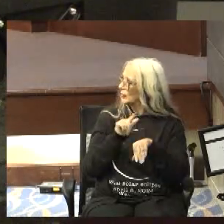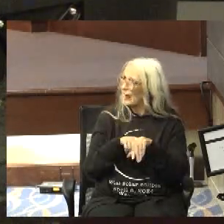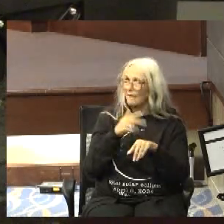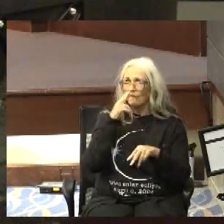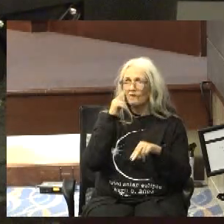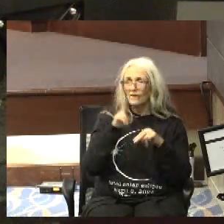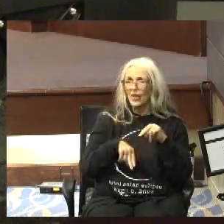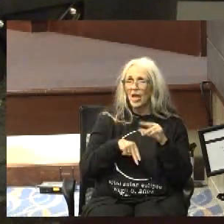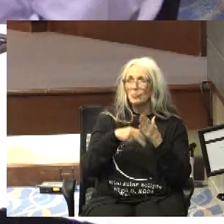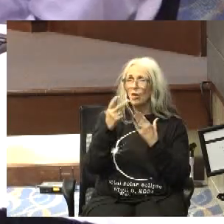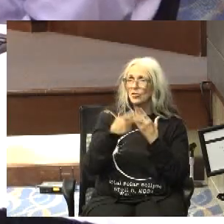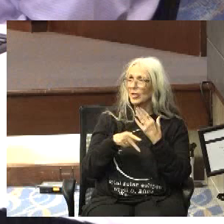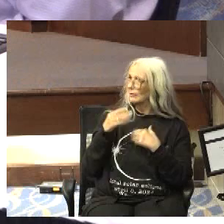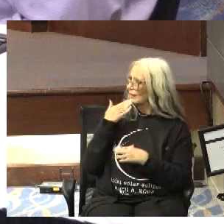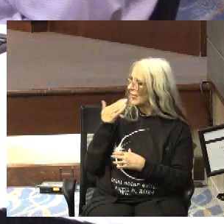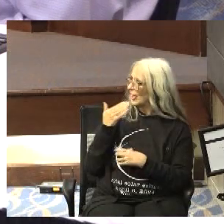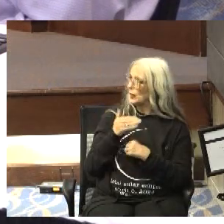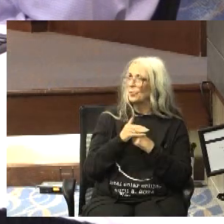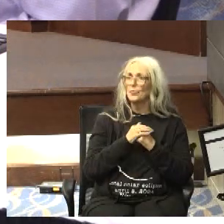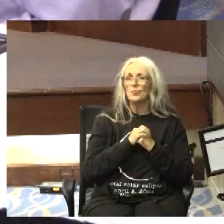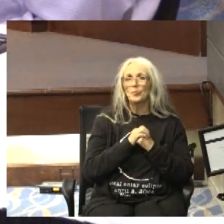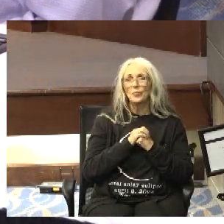project. Thank you.